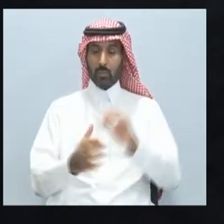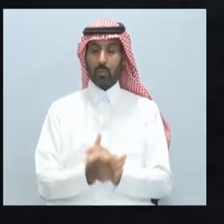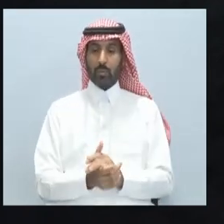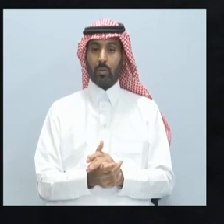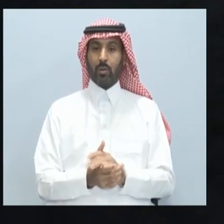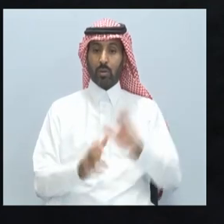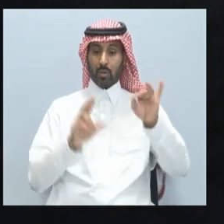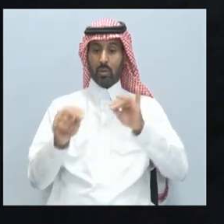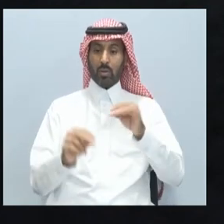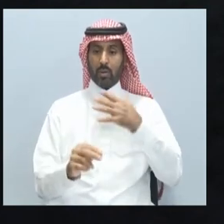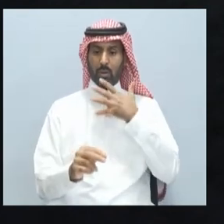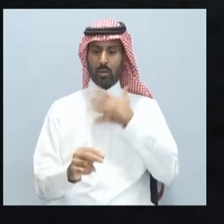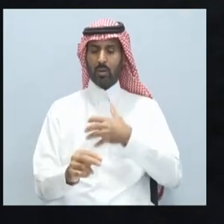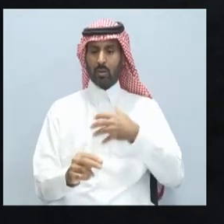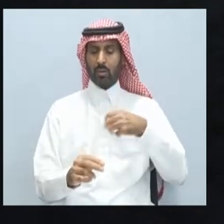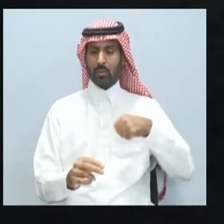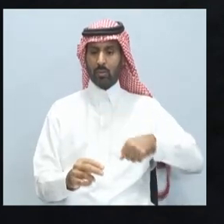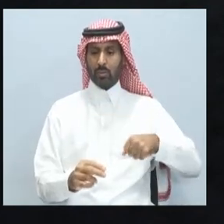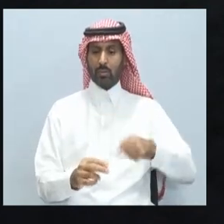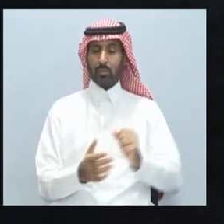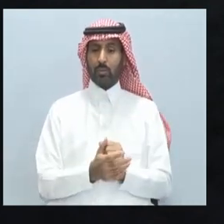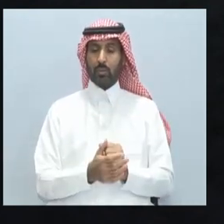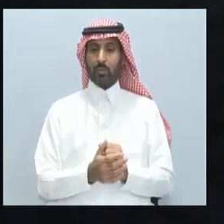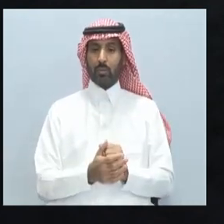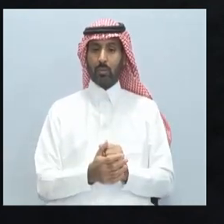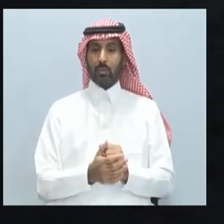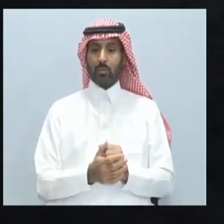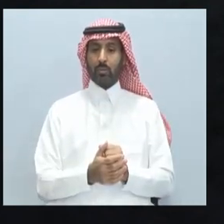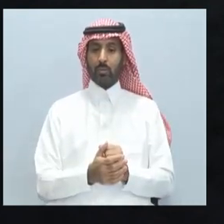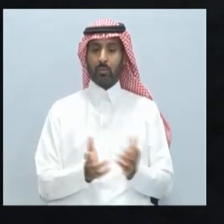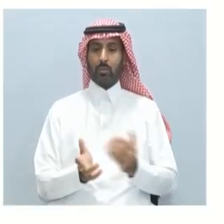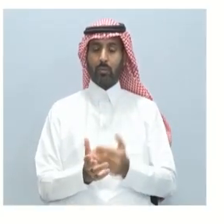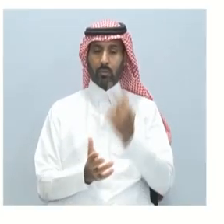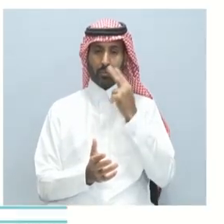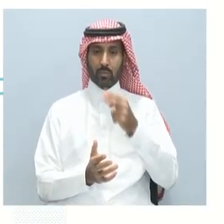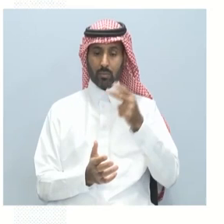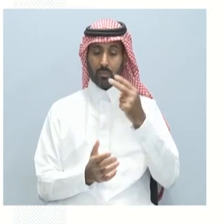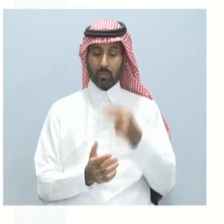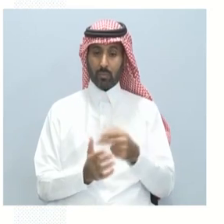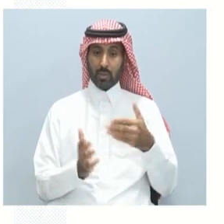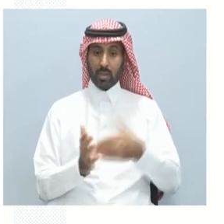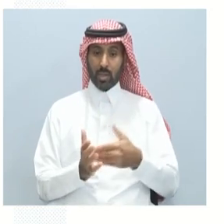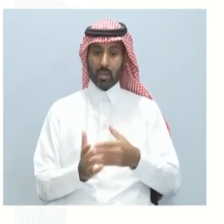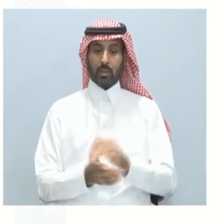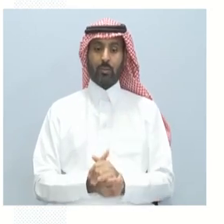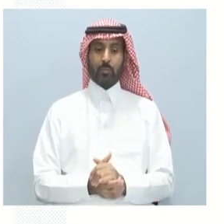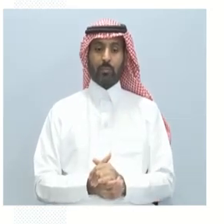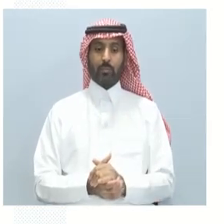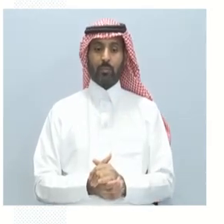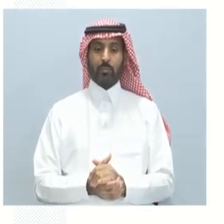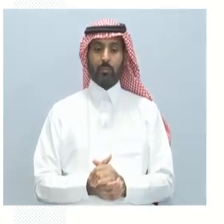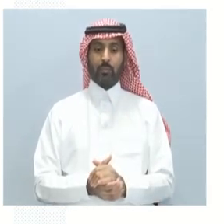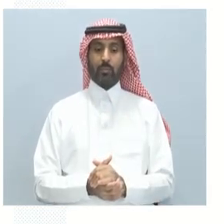the old antiques and the things that the grandfather gathered? So you can see at the very end,